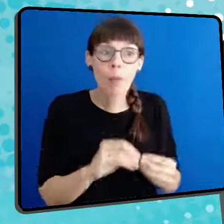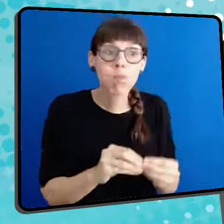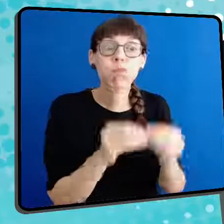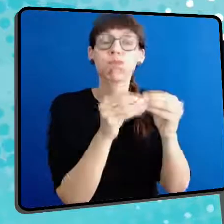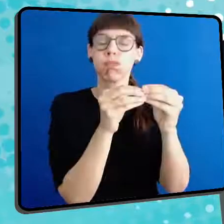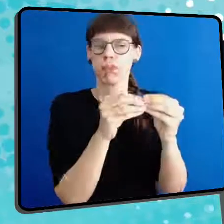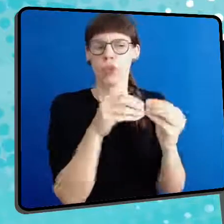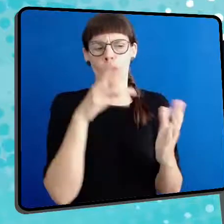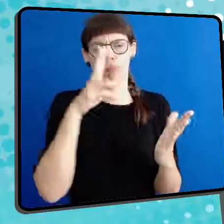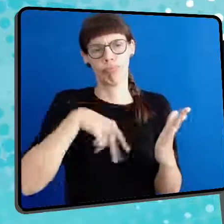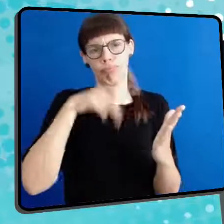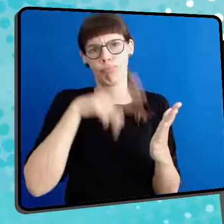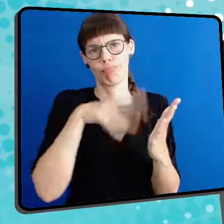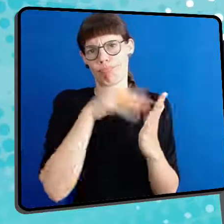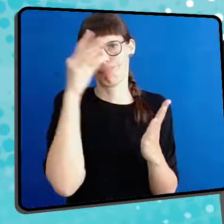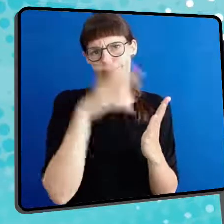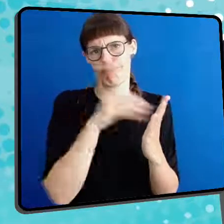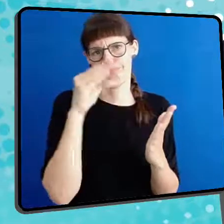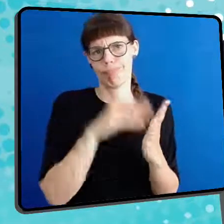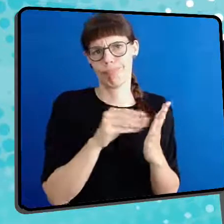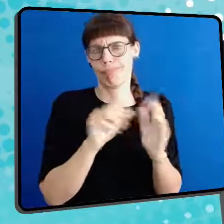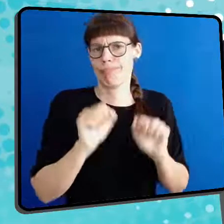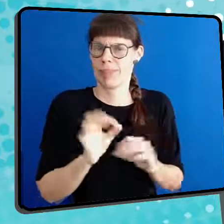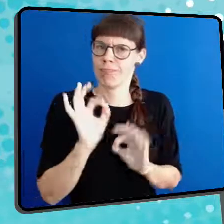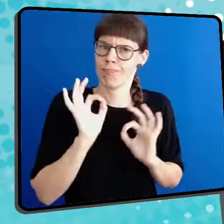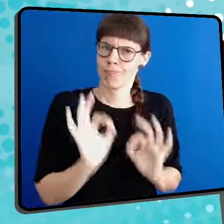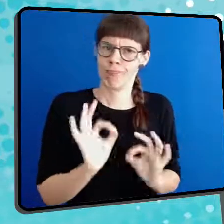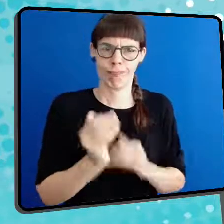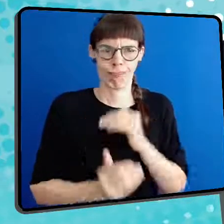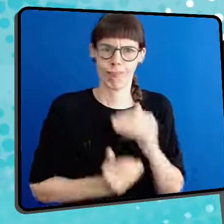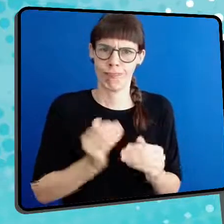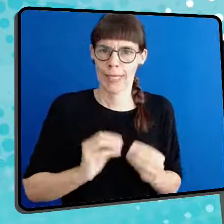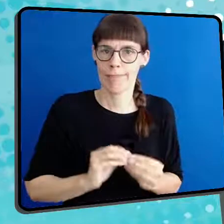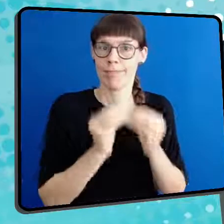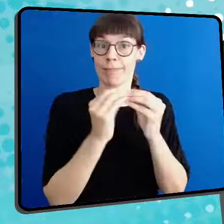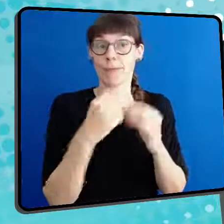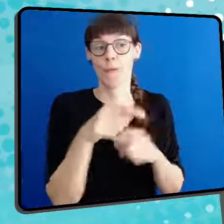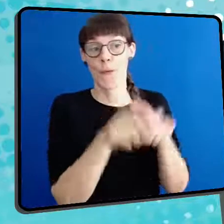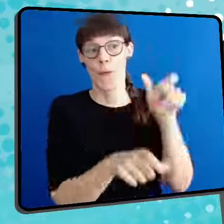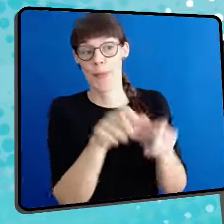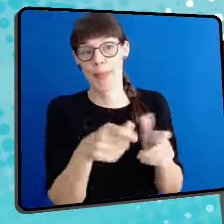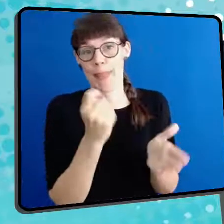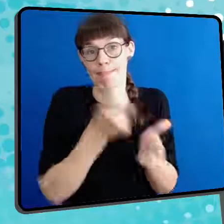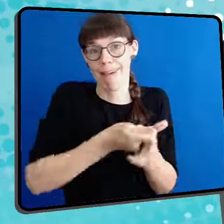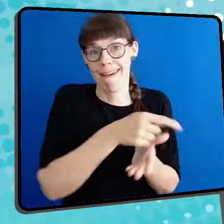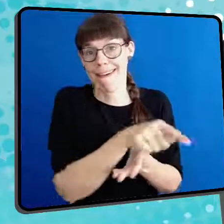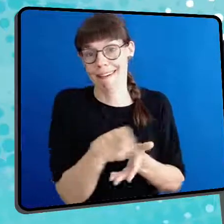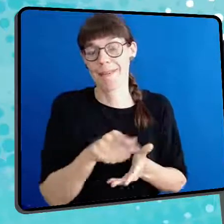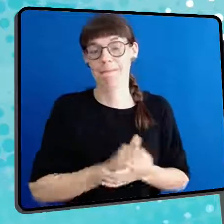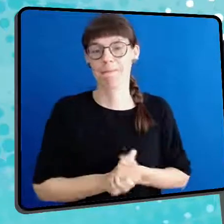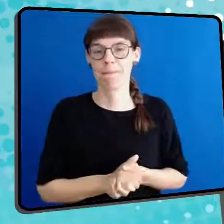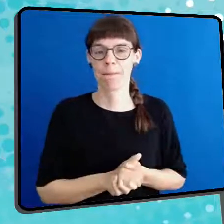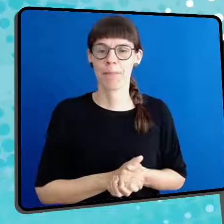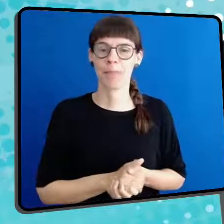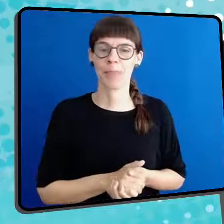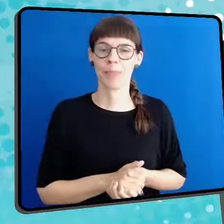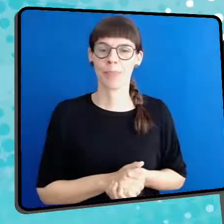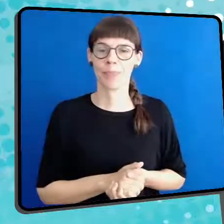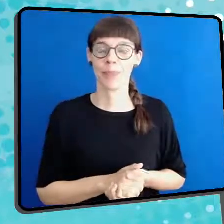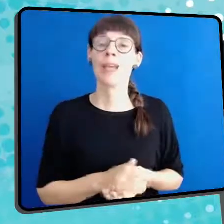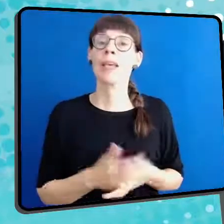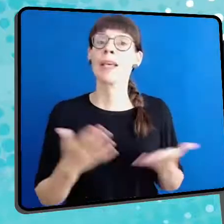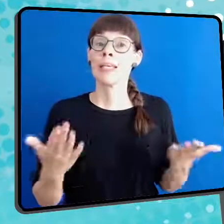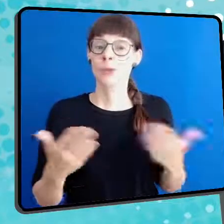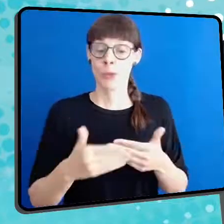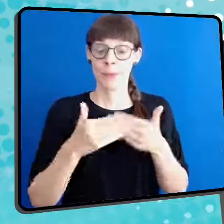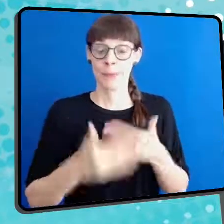over and make sure you're designing the best experience for your customers. And with that, I guess we close out